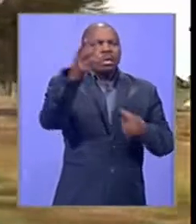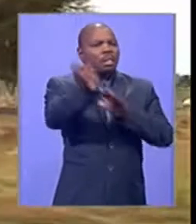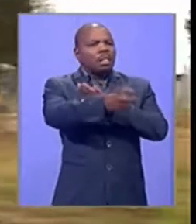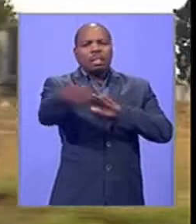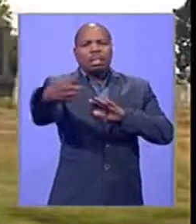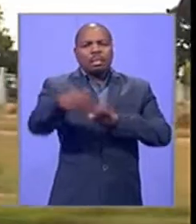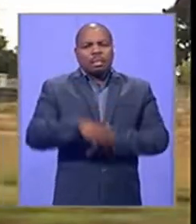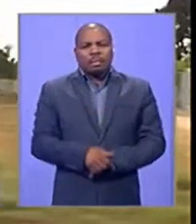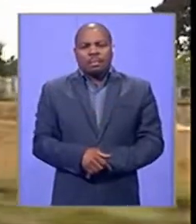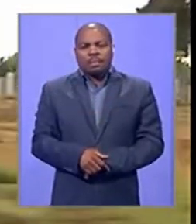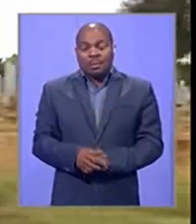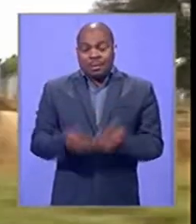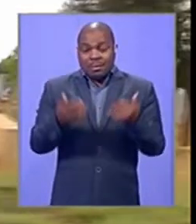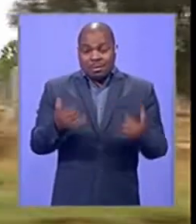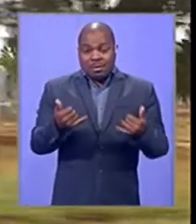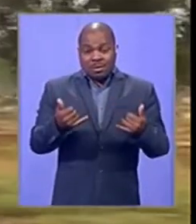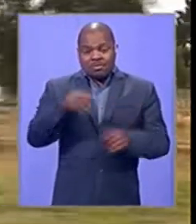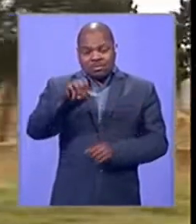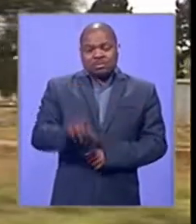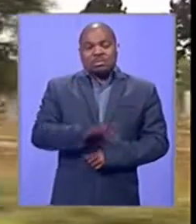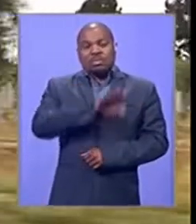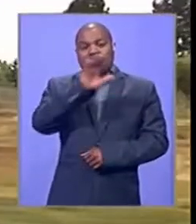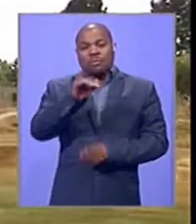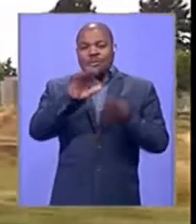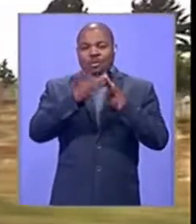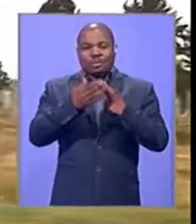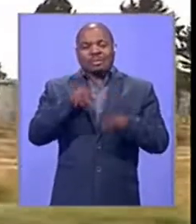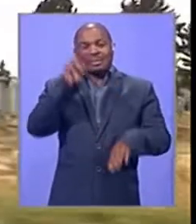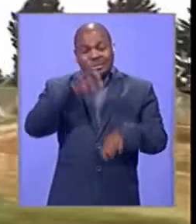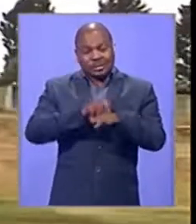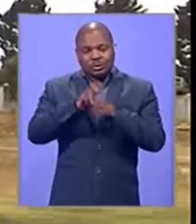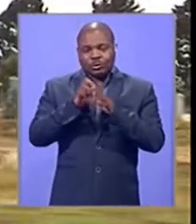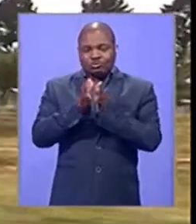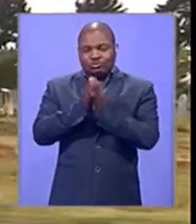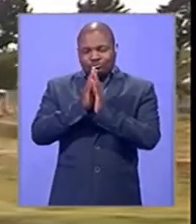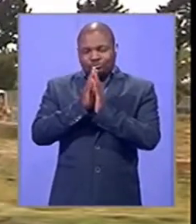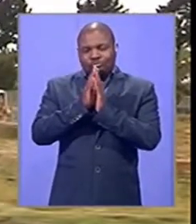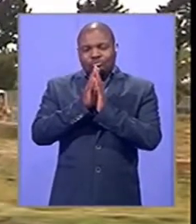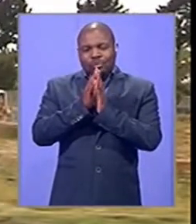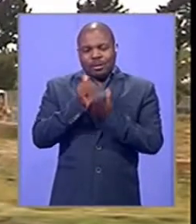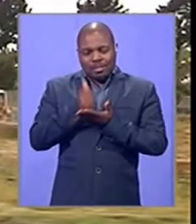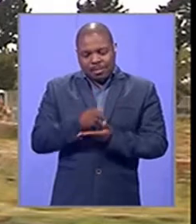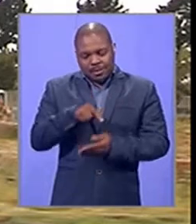Mo lebakeng le badudi ba Afrika Botwa ba hloka thušo ya sedumedi.